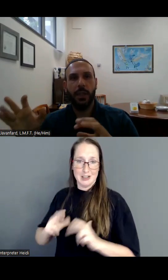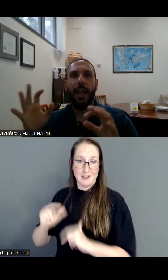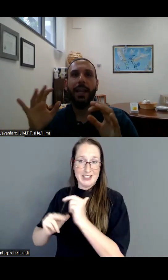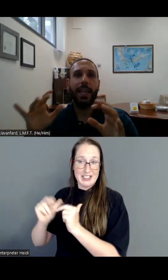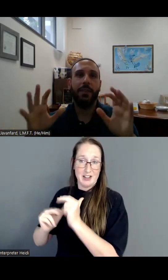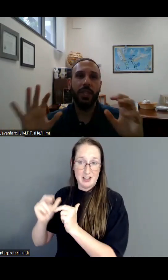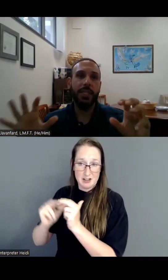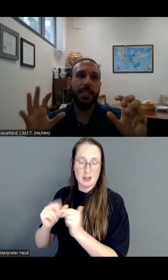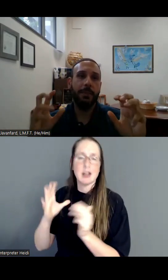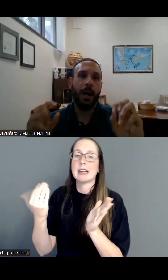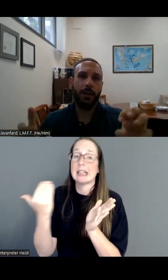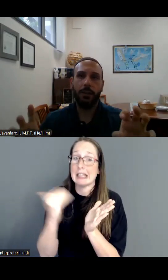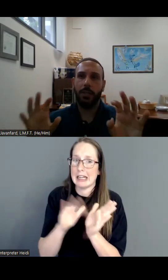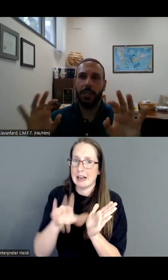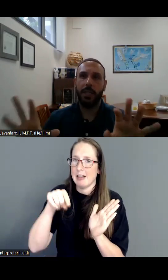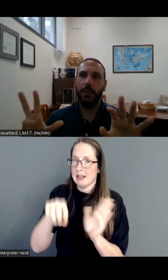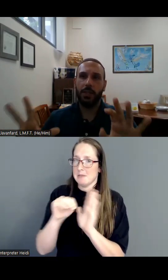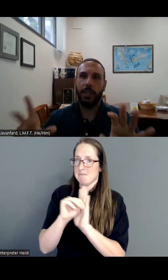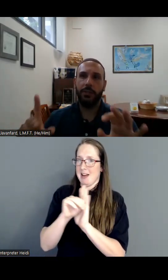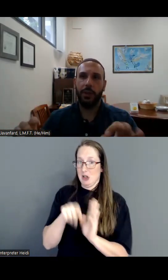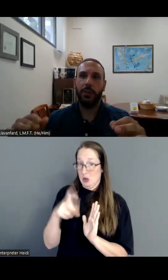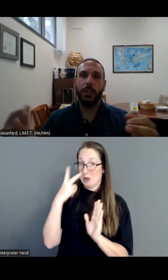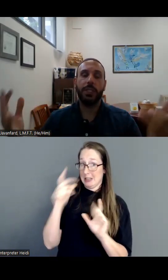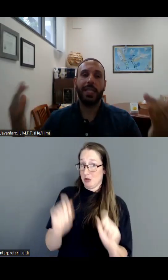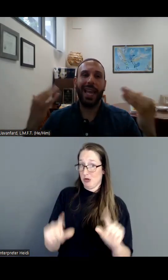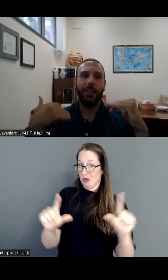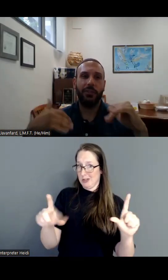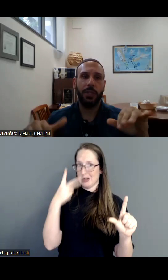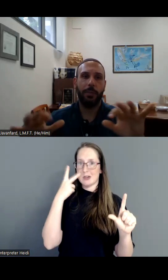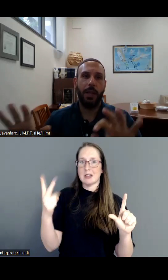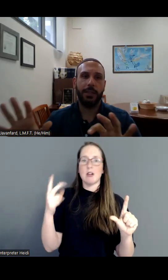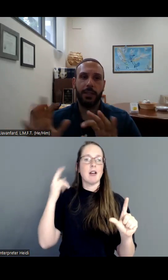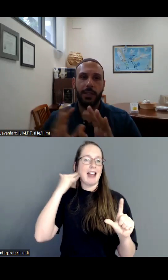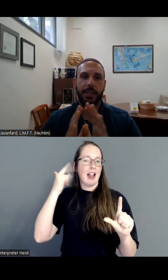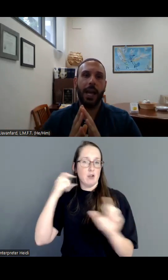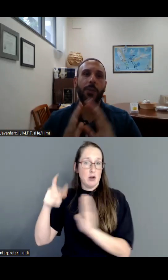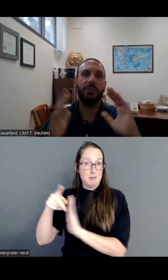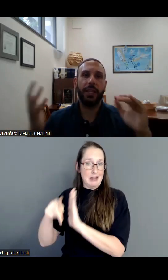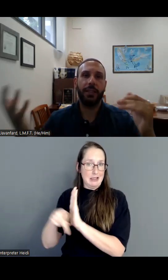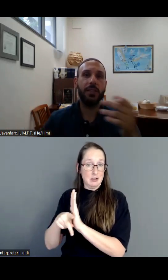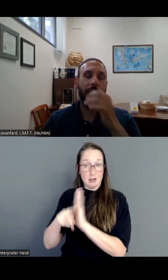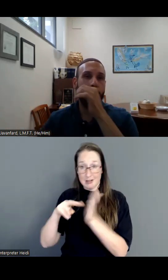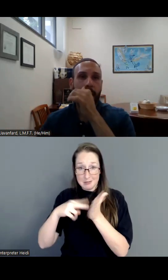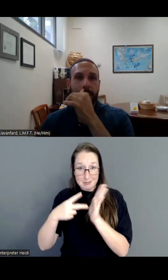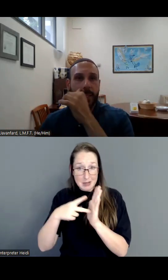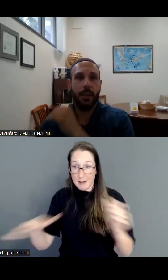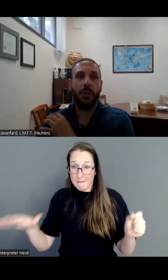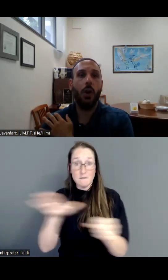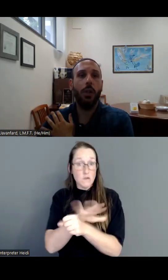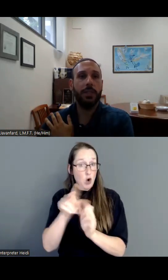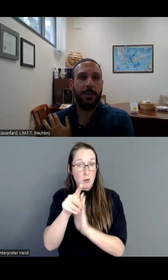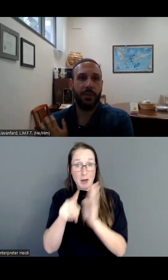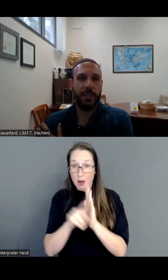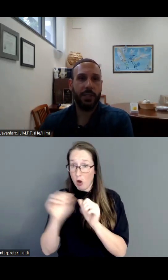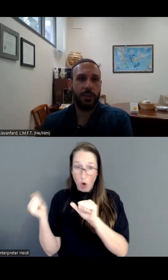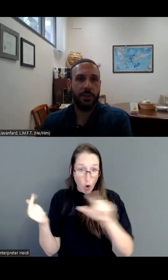facilities. And again, this is a model that you see on the screen in front of you, which is the California policy. This does not reflect the entire policy of